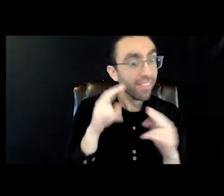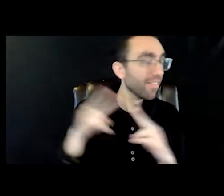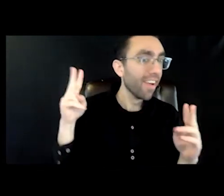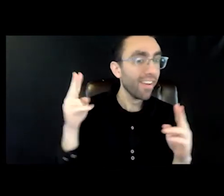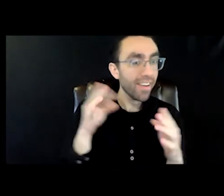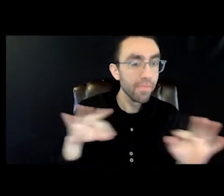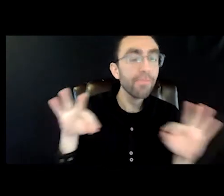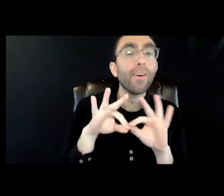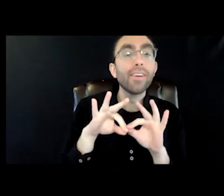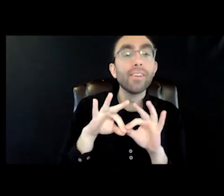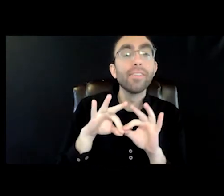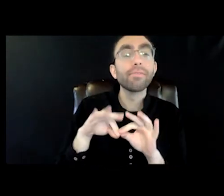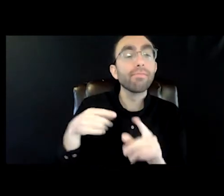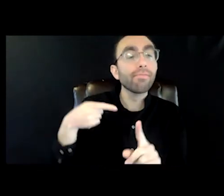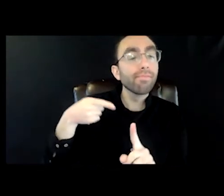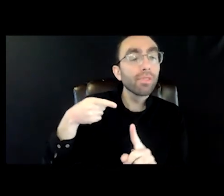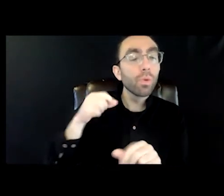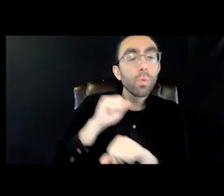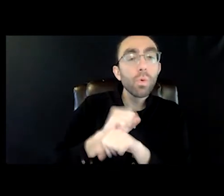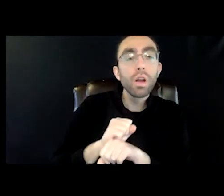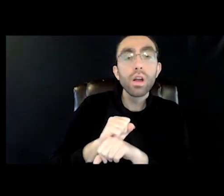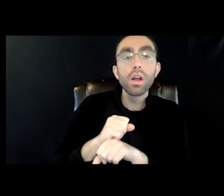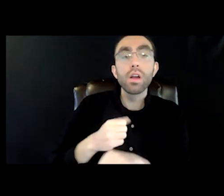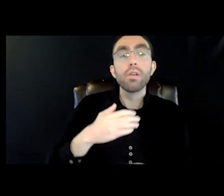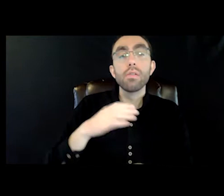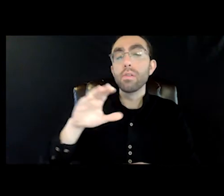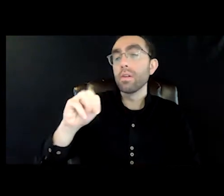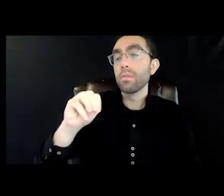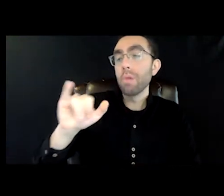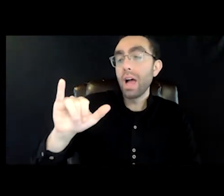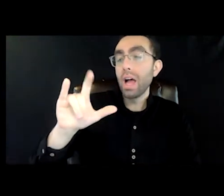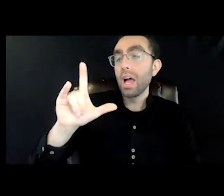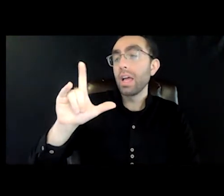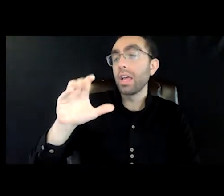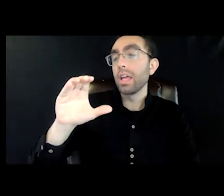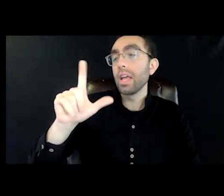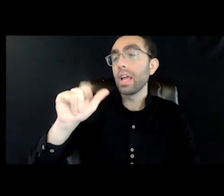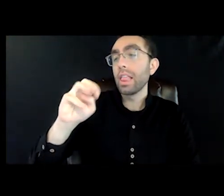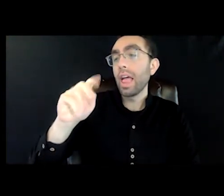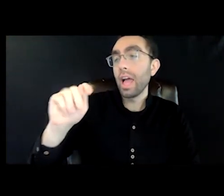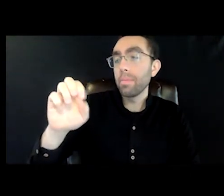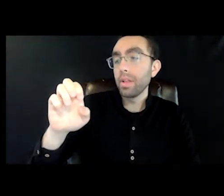Voices. Aletta Brady, they, them, uses they, them pronouns, is queer, non-binary,